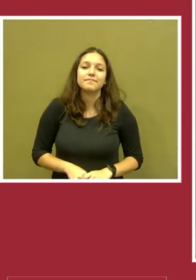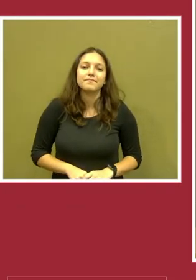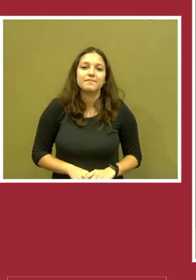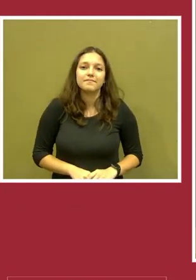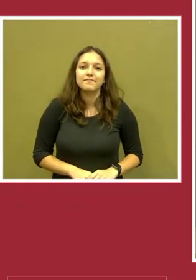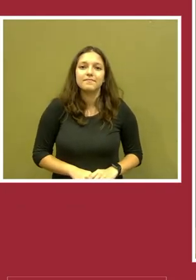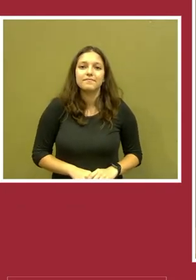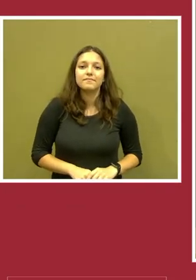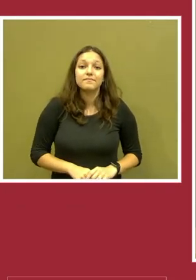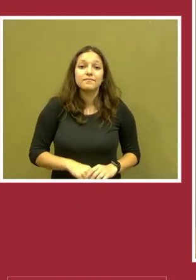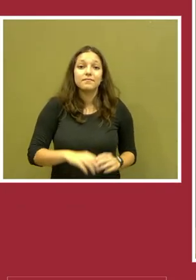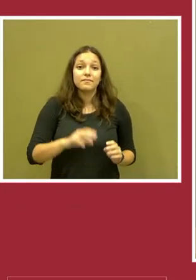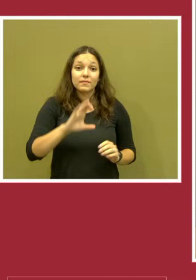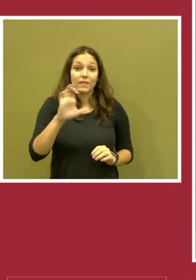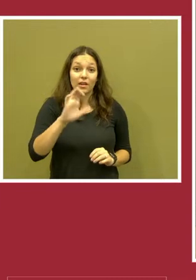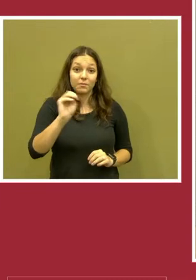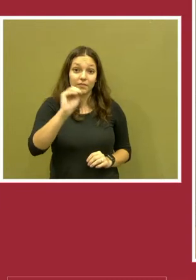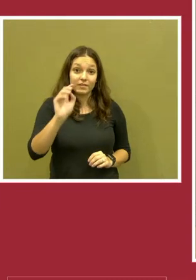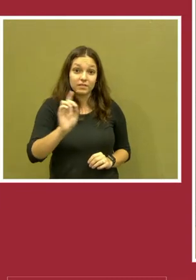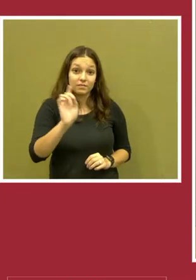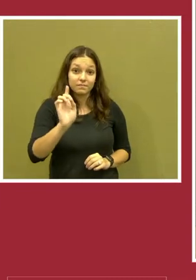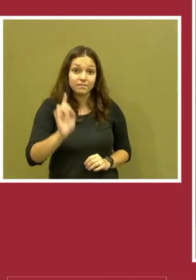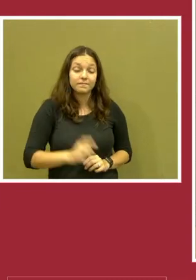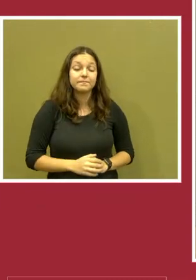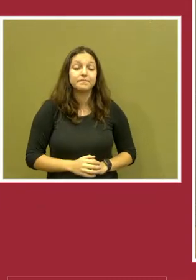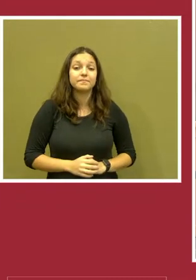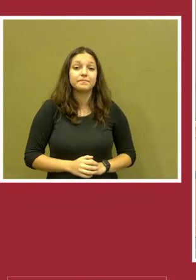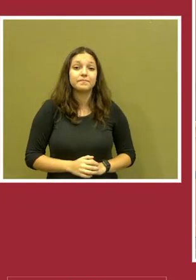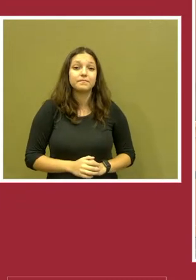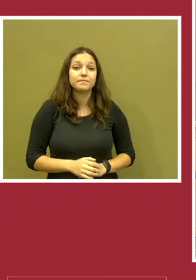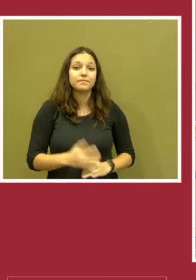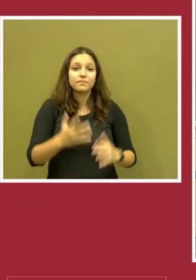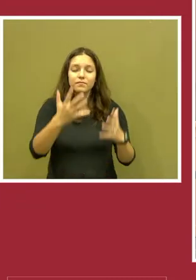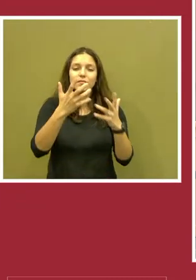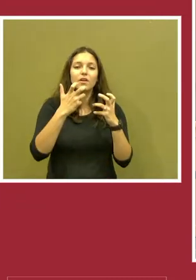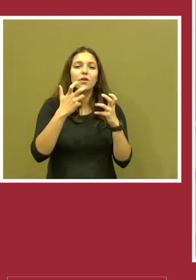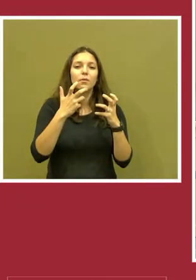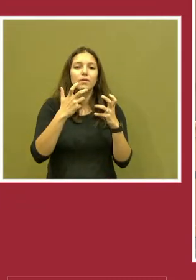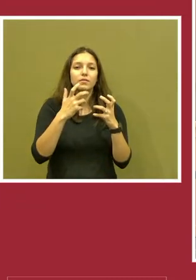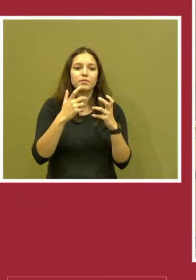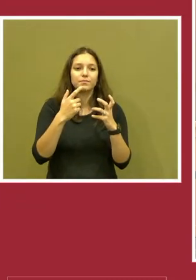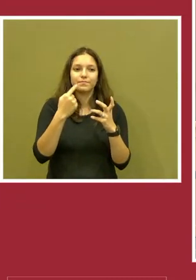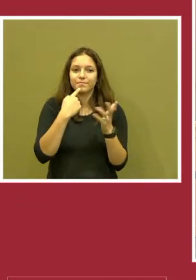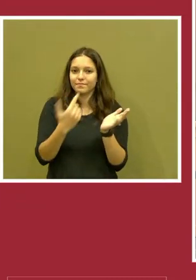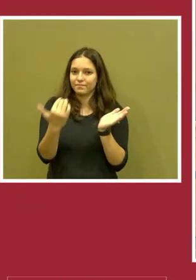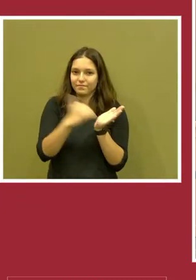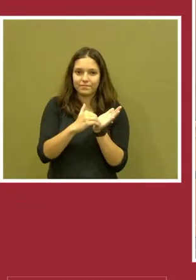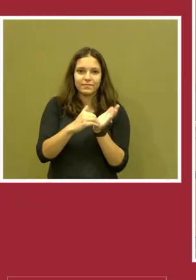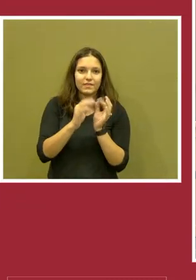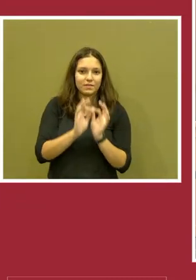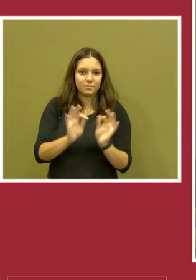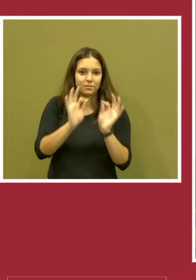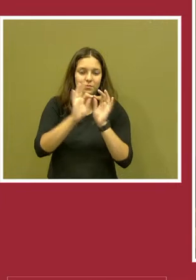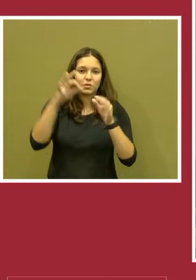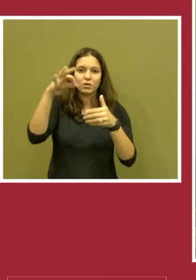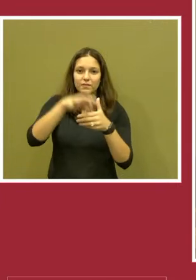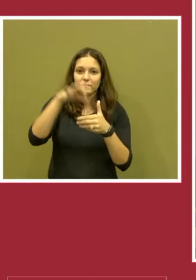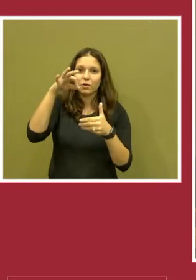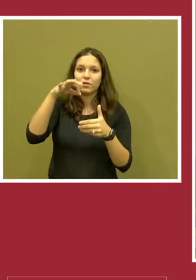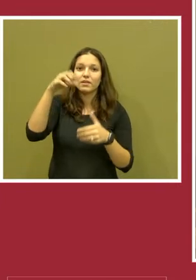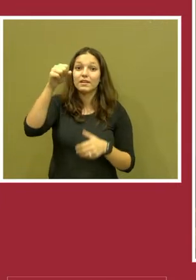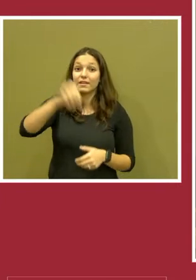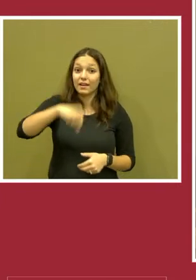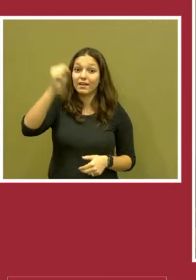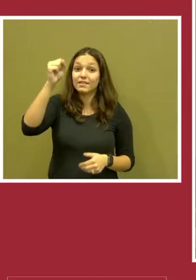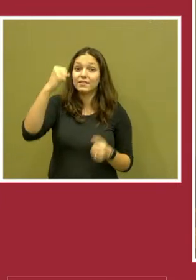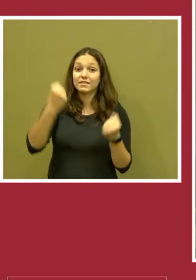Thanks. Director McPherson Douglas? I just want to reiterate the importance of voting yes